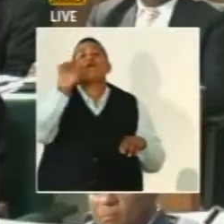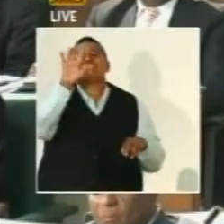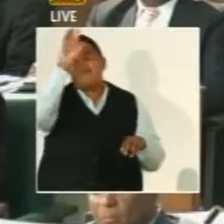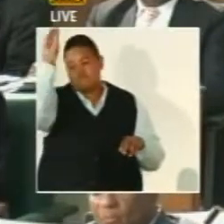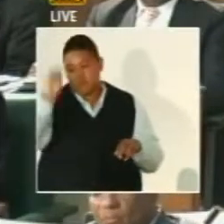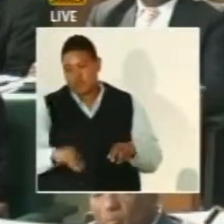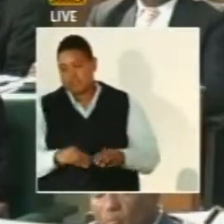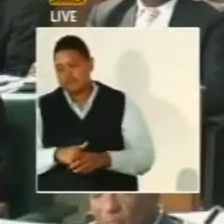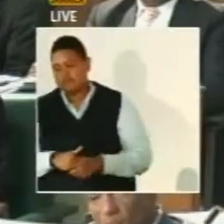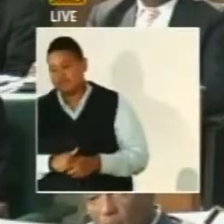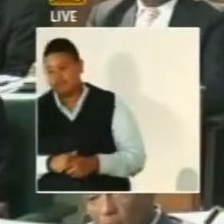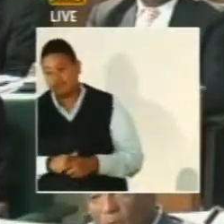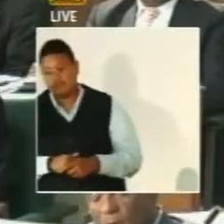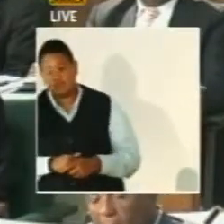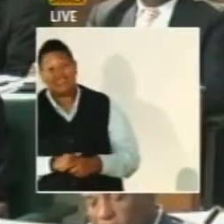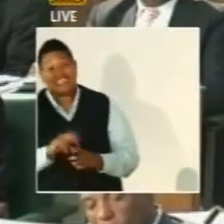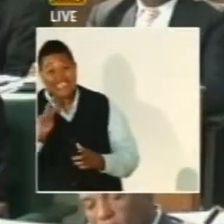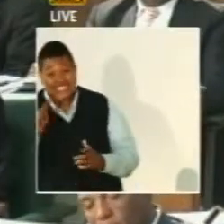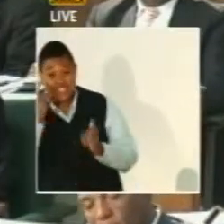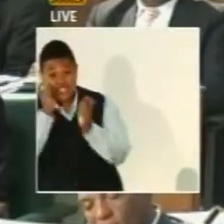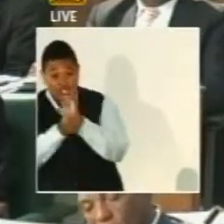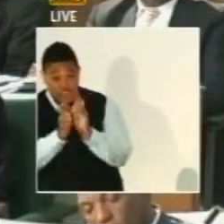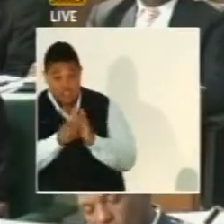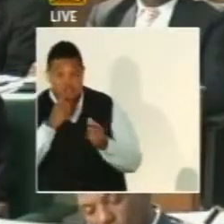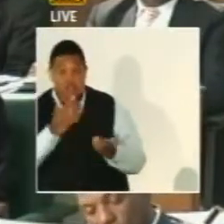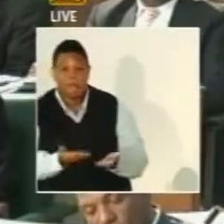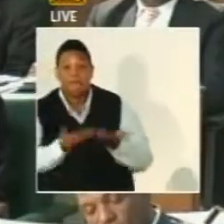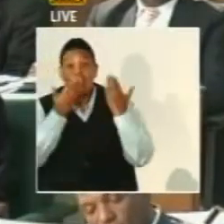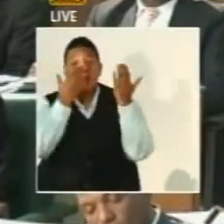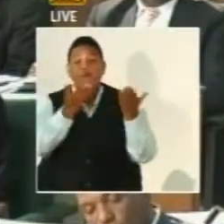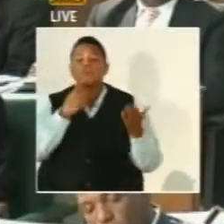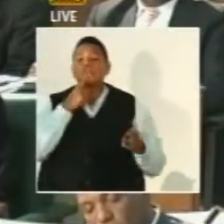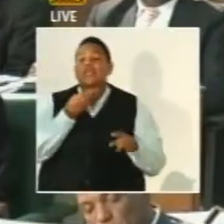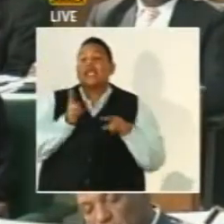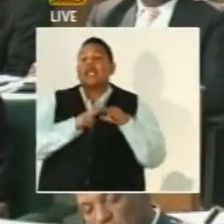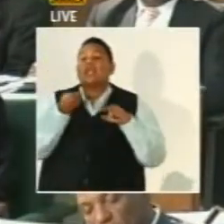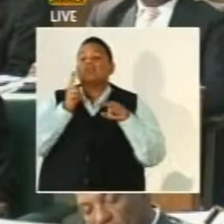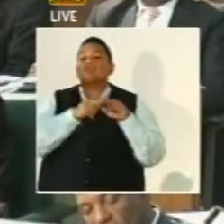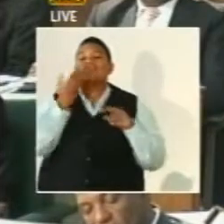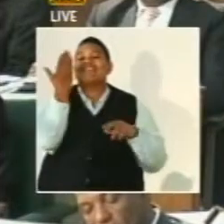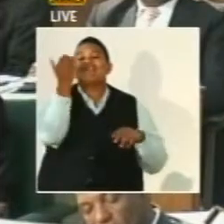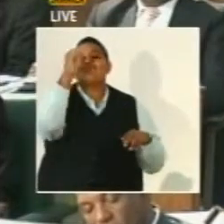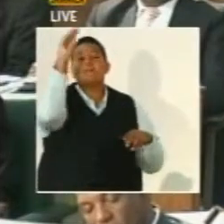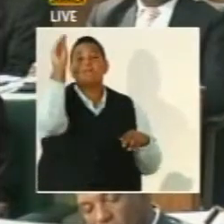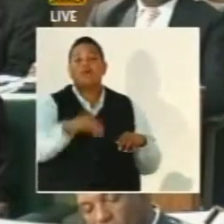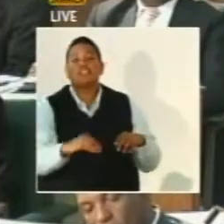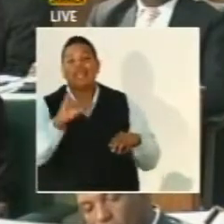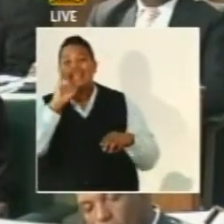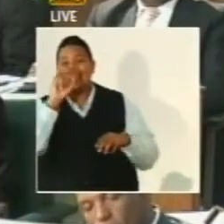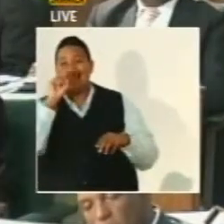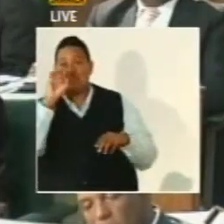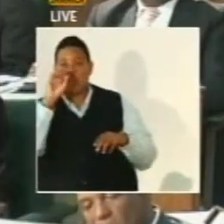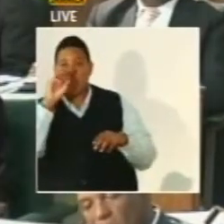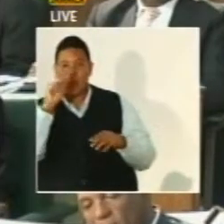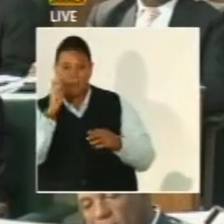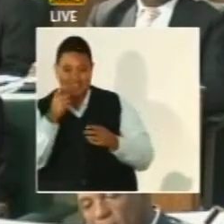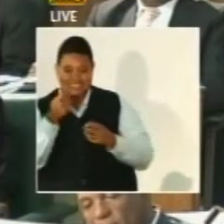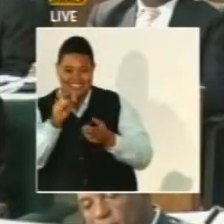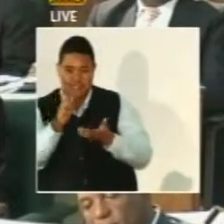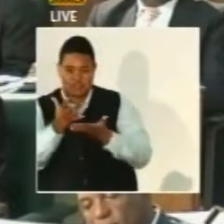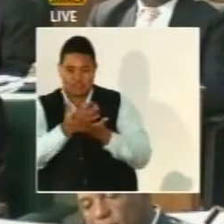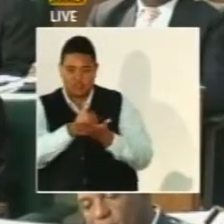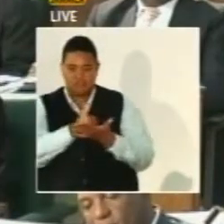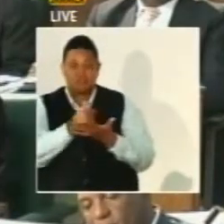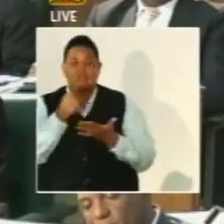5.5%. The second change being proposed is to increase the 15% income tax on net